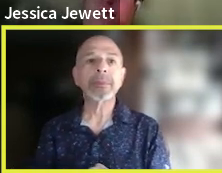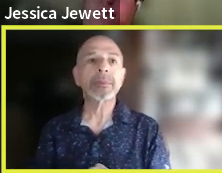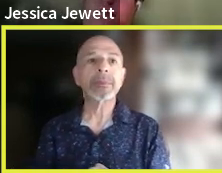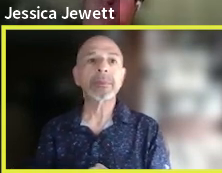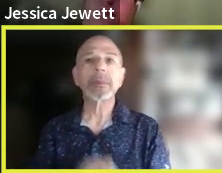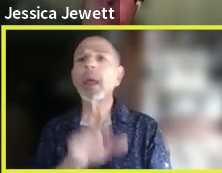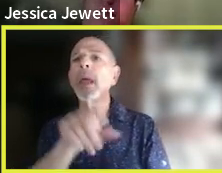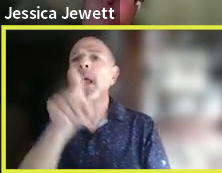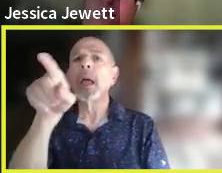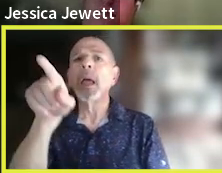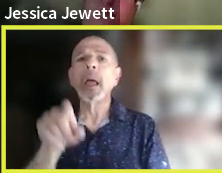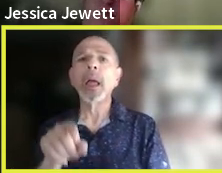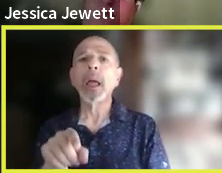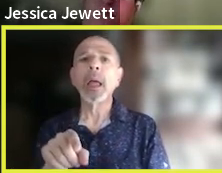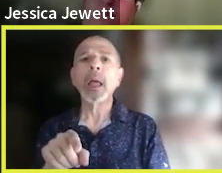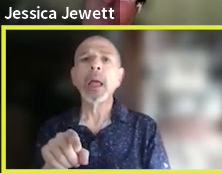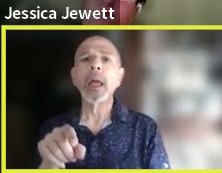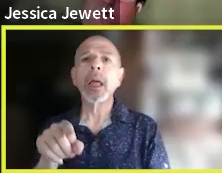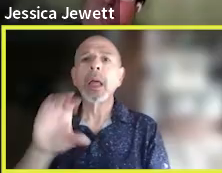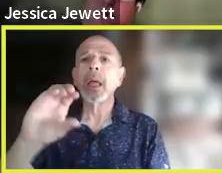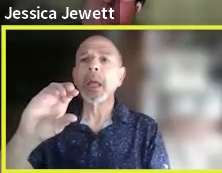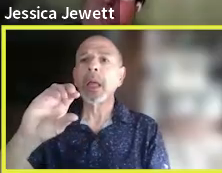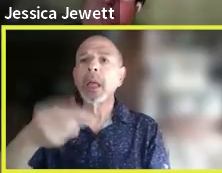Yeah, I just want to say that I enjoyed